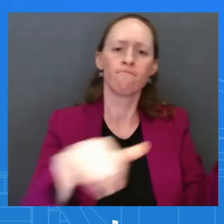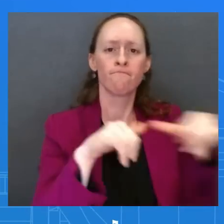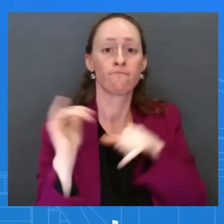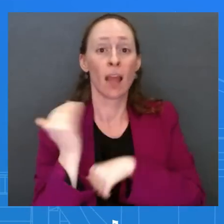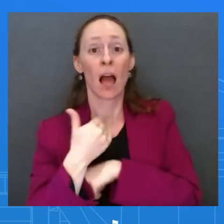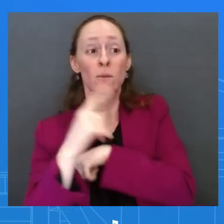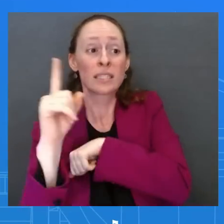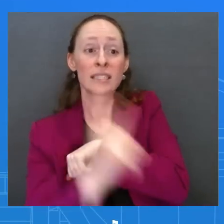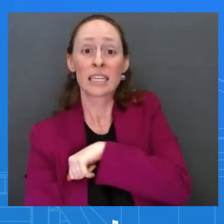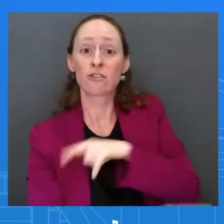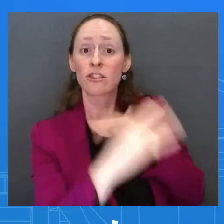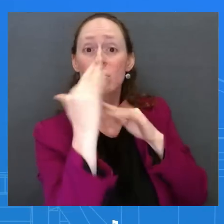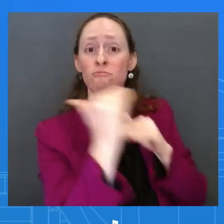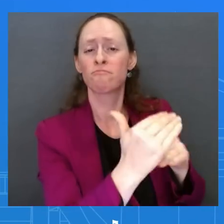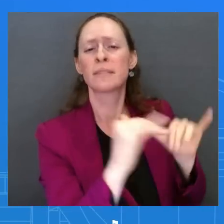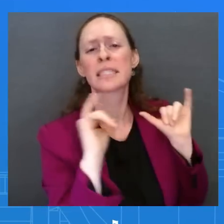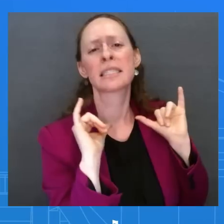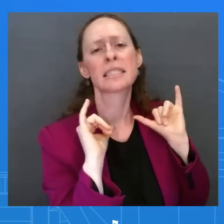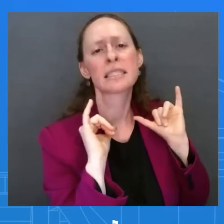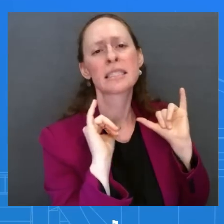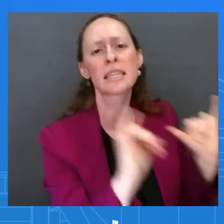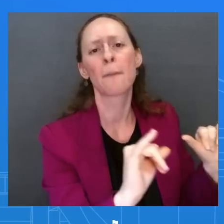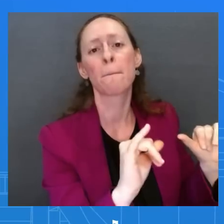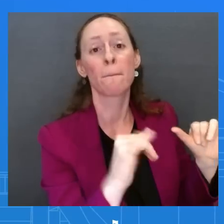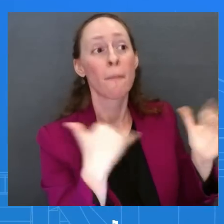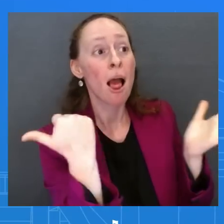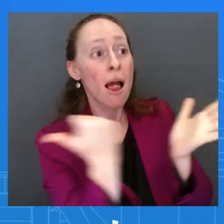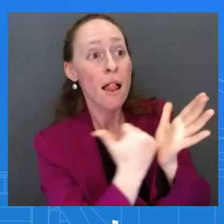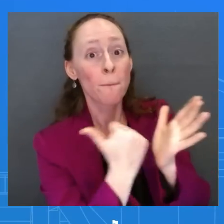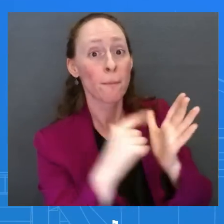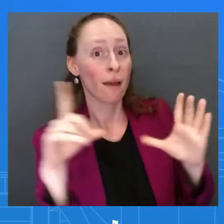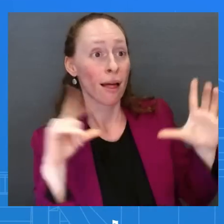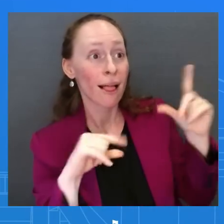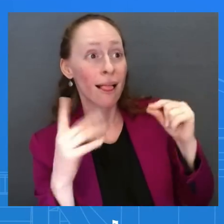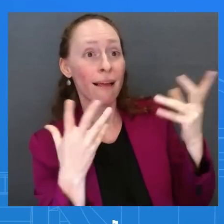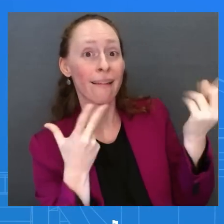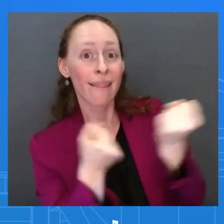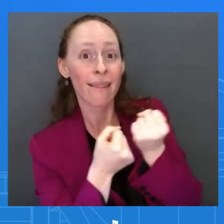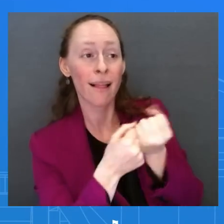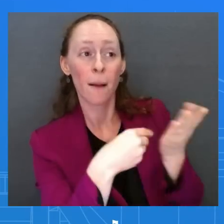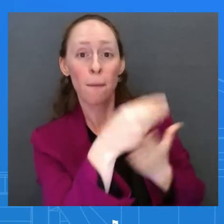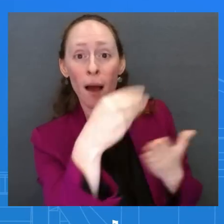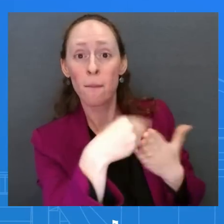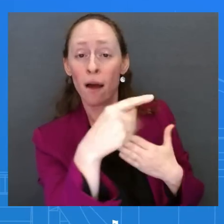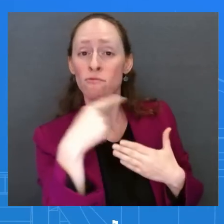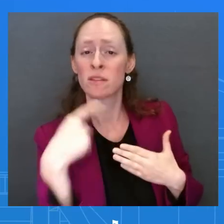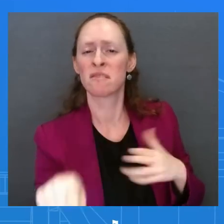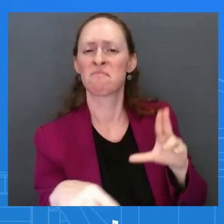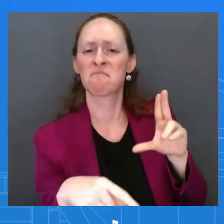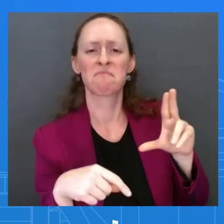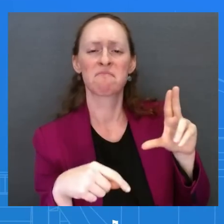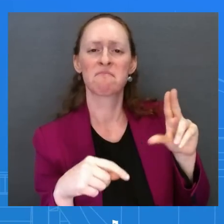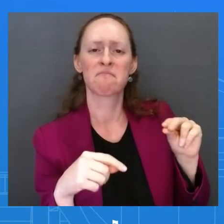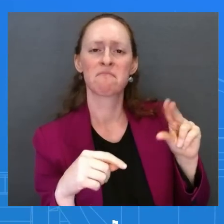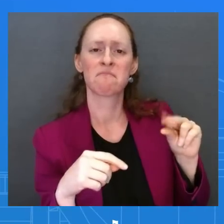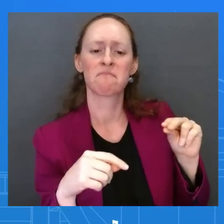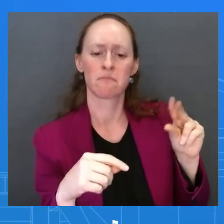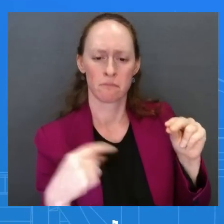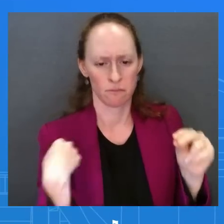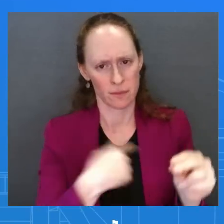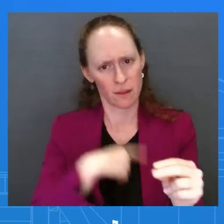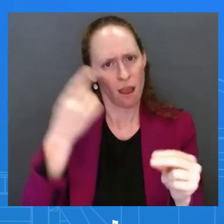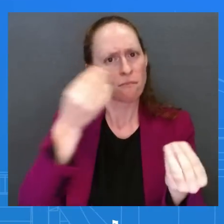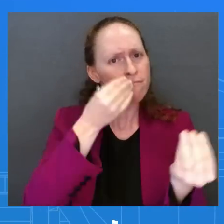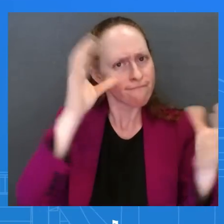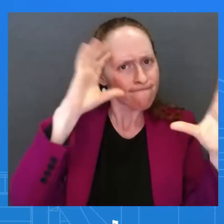that not just to the PRC, but to other countries all around the world. Now, what they do about this is going to be for them to speak to. All I can do